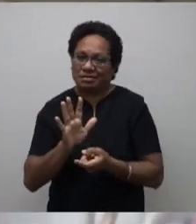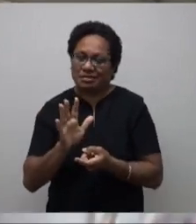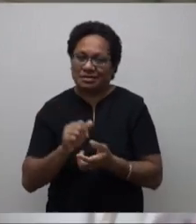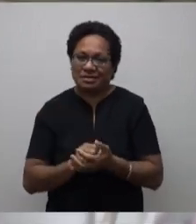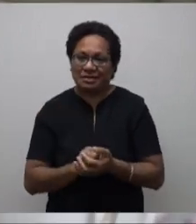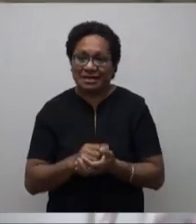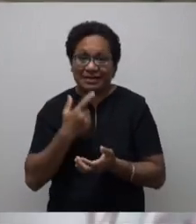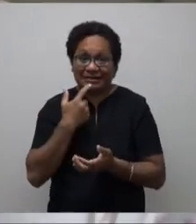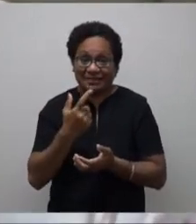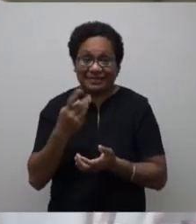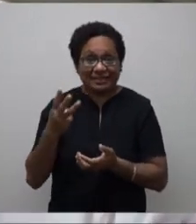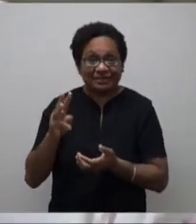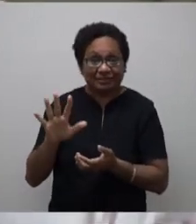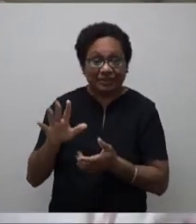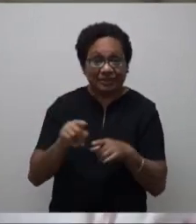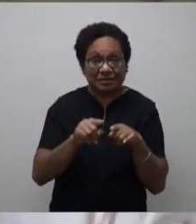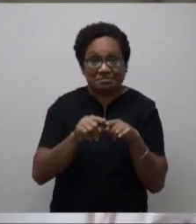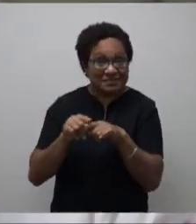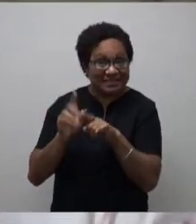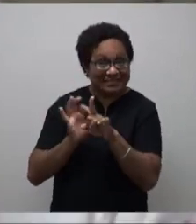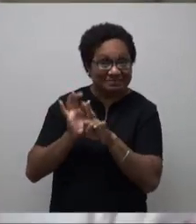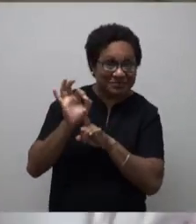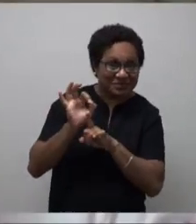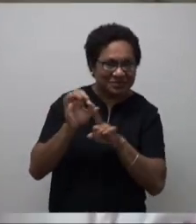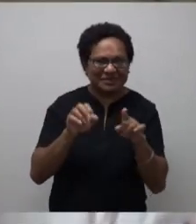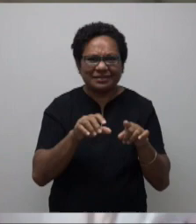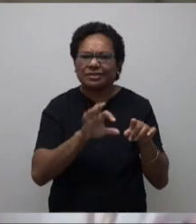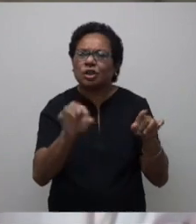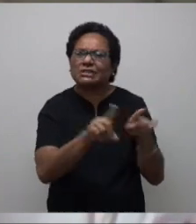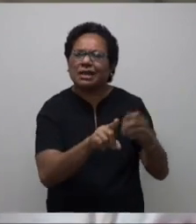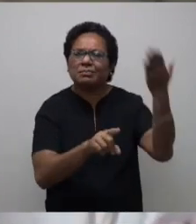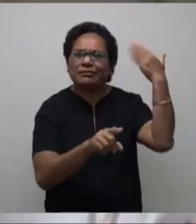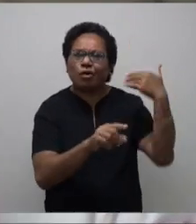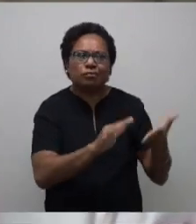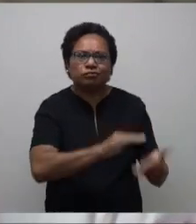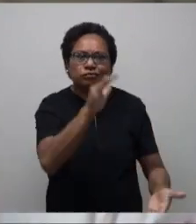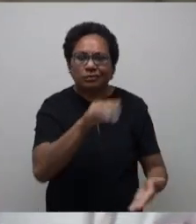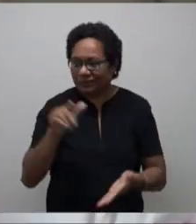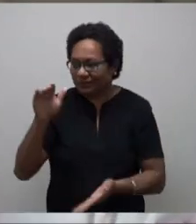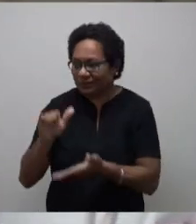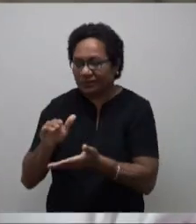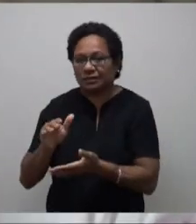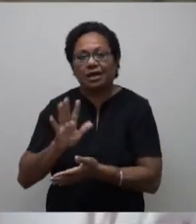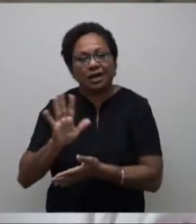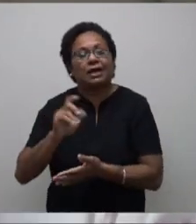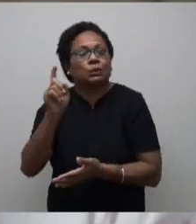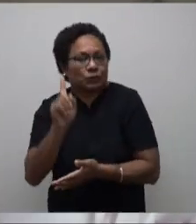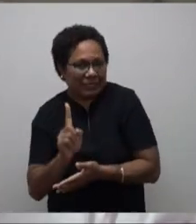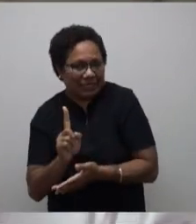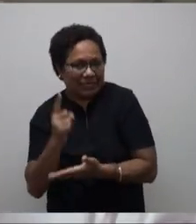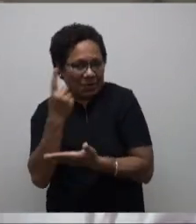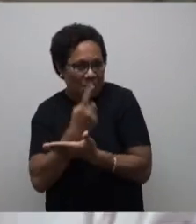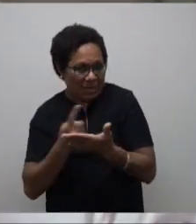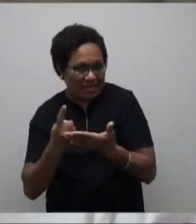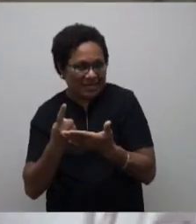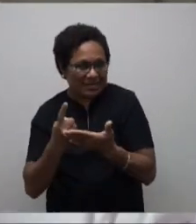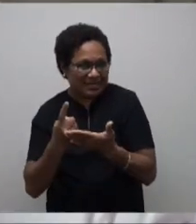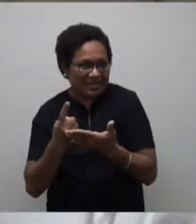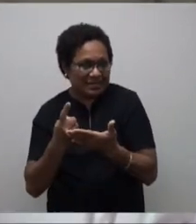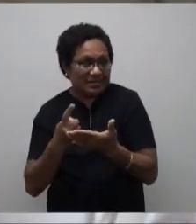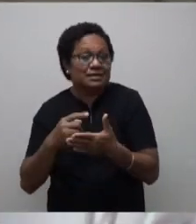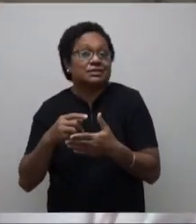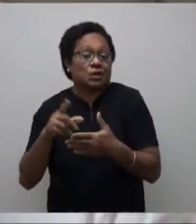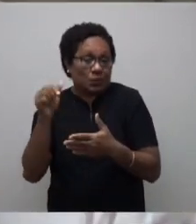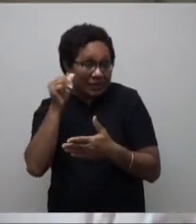a sign of improving status or otherwise. This is just a number today. We are continuing in these